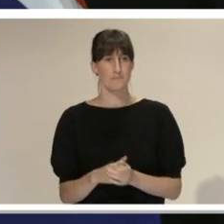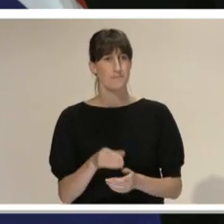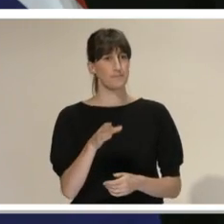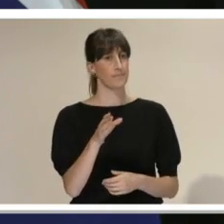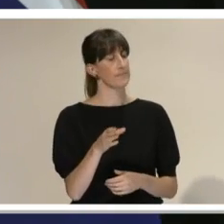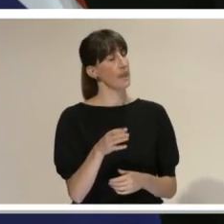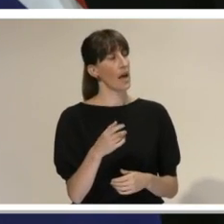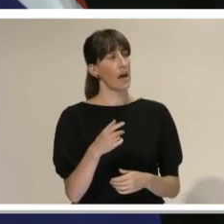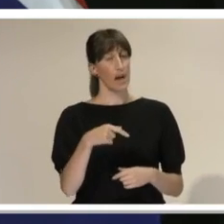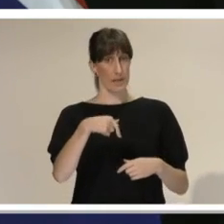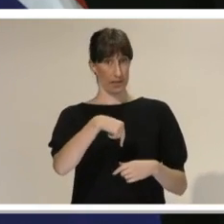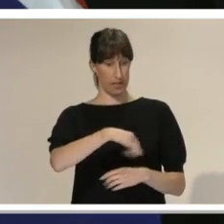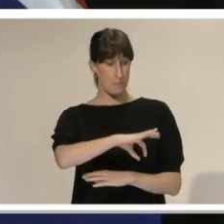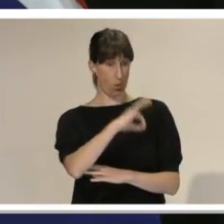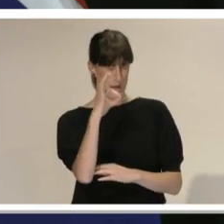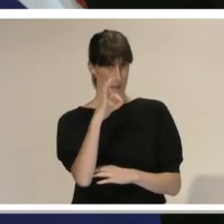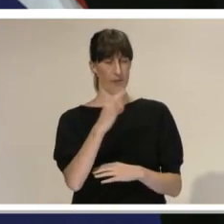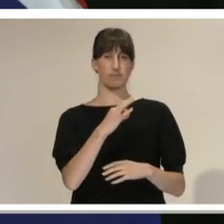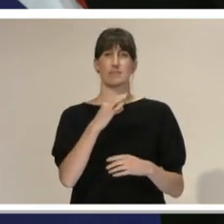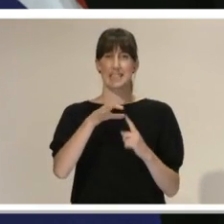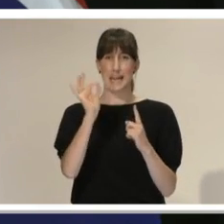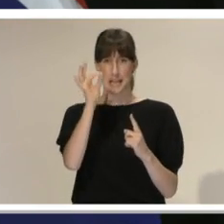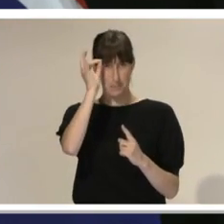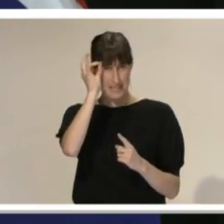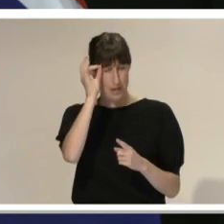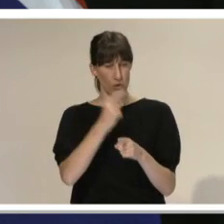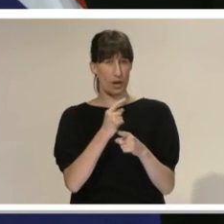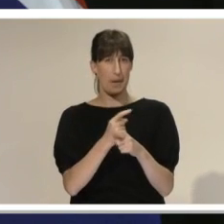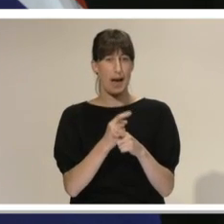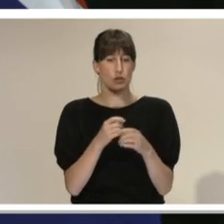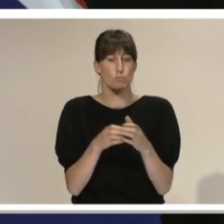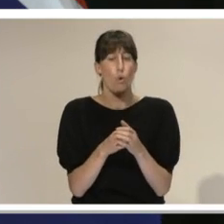that in terms of make or break for their survival, it's going to come down to those commercial rents.